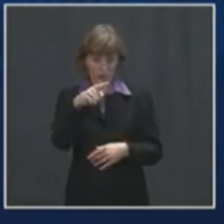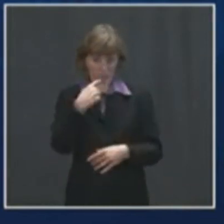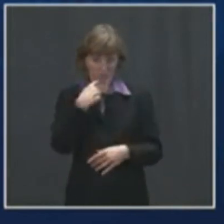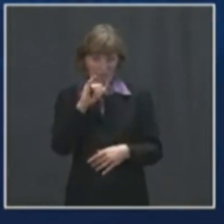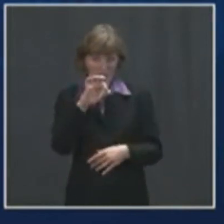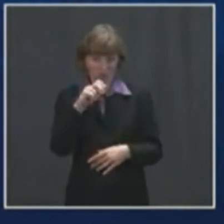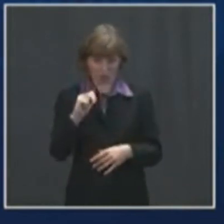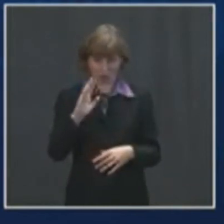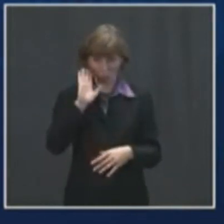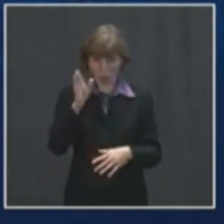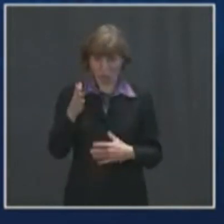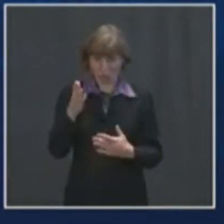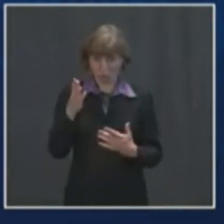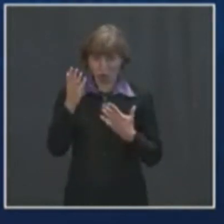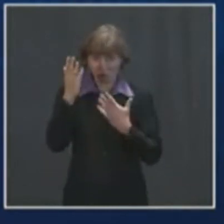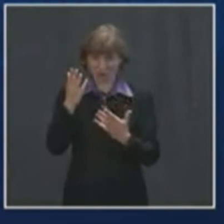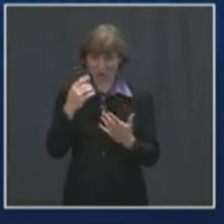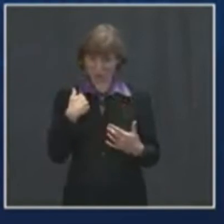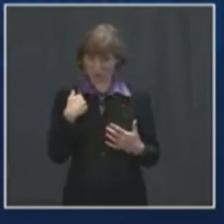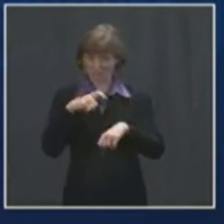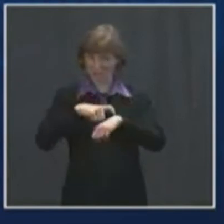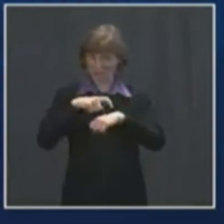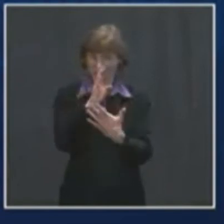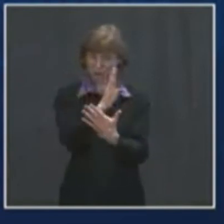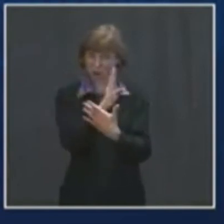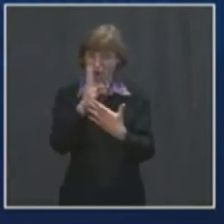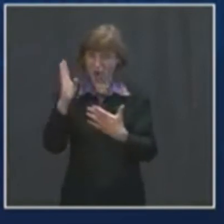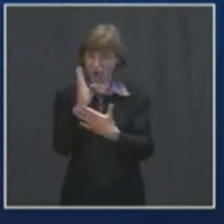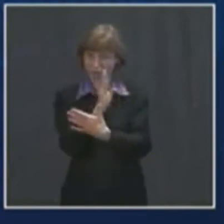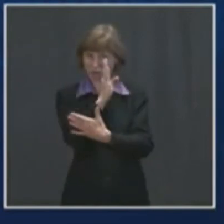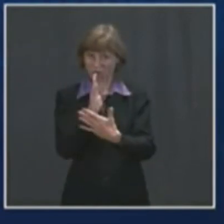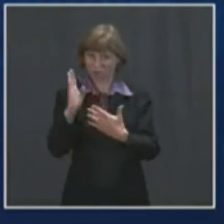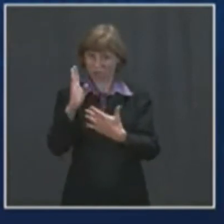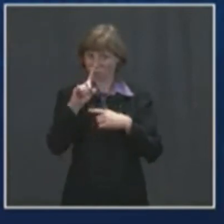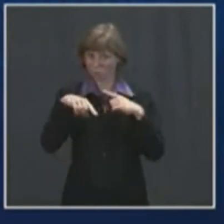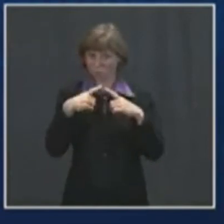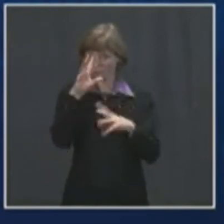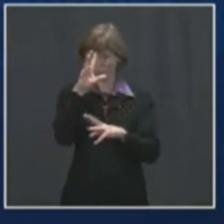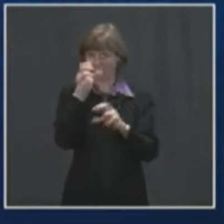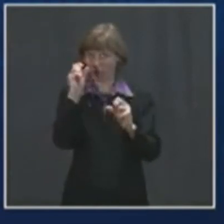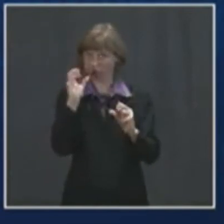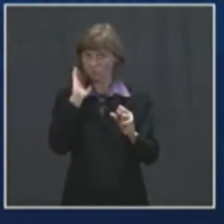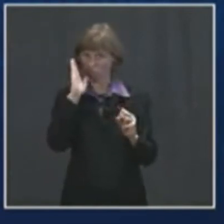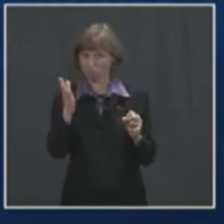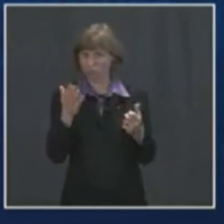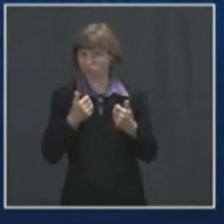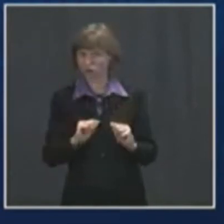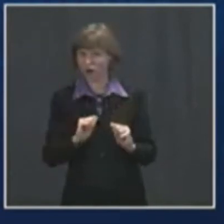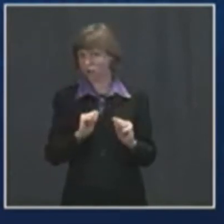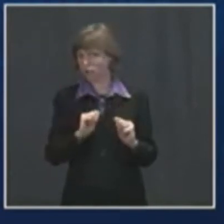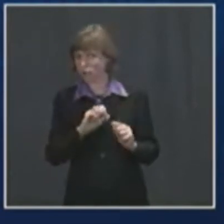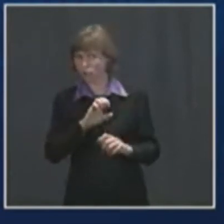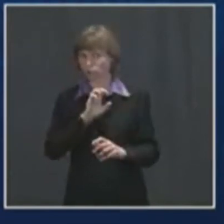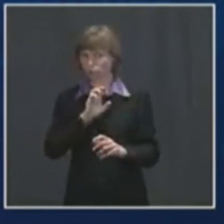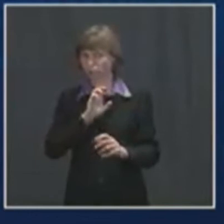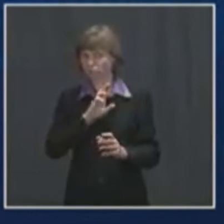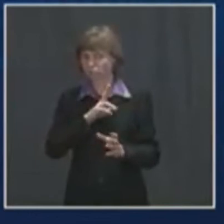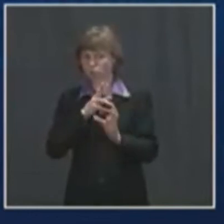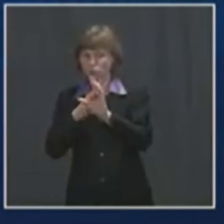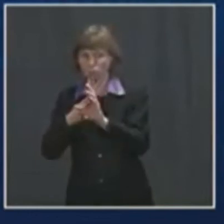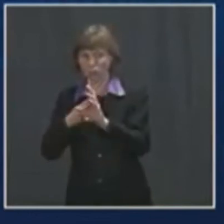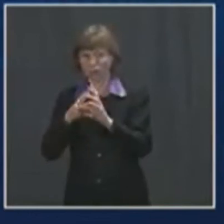this meeting, is there a timeline for when President Biden would like to try to come back to the table and get a deal on